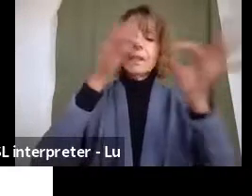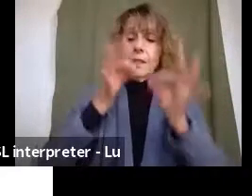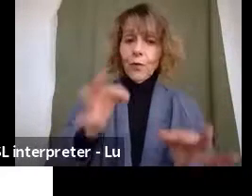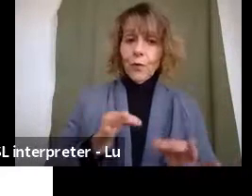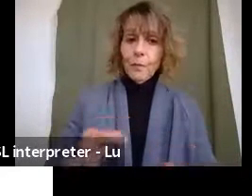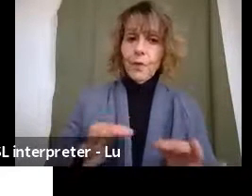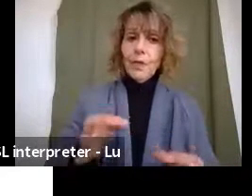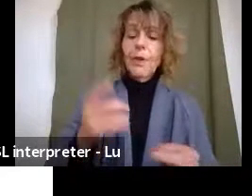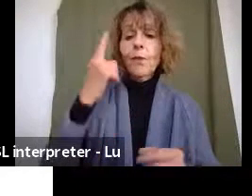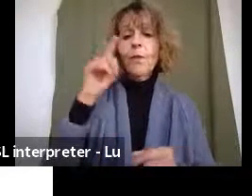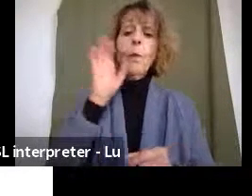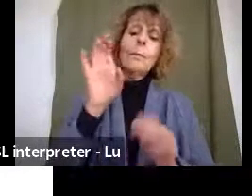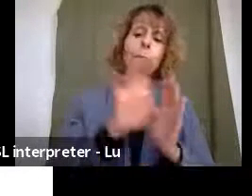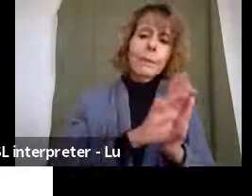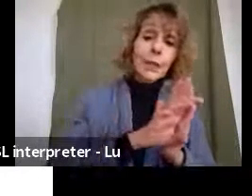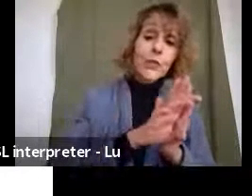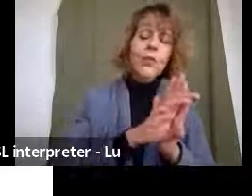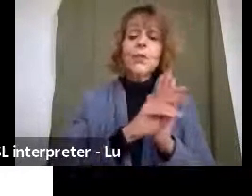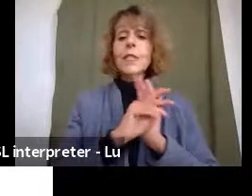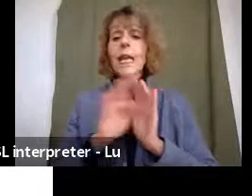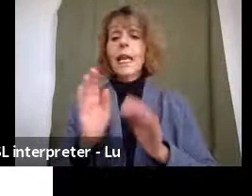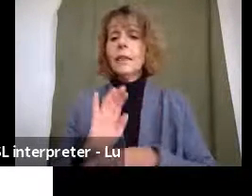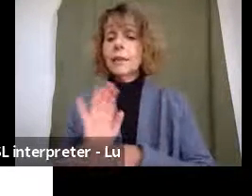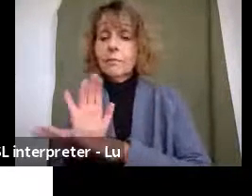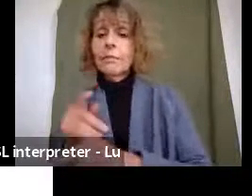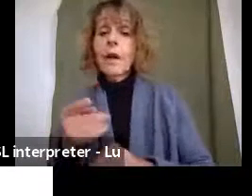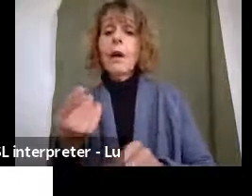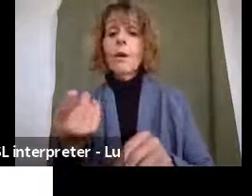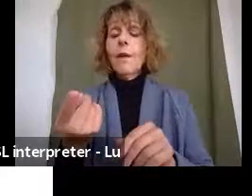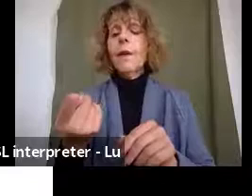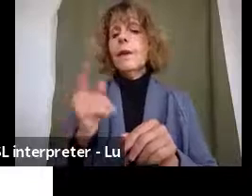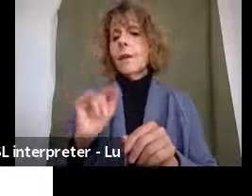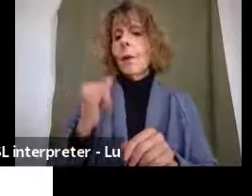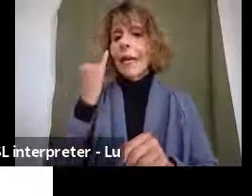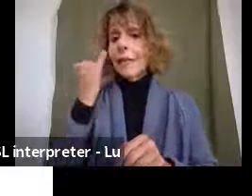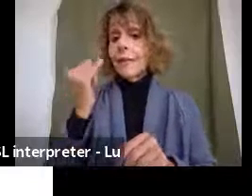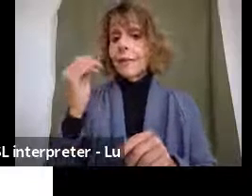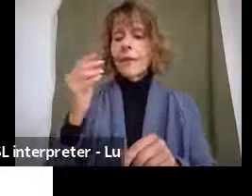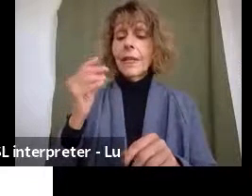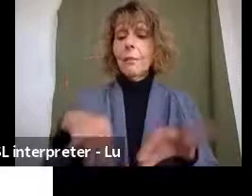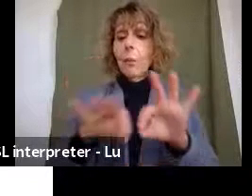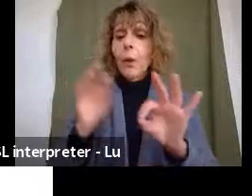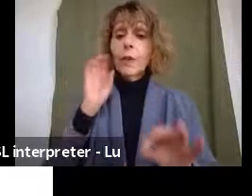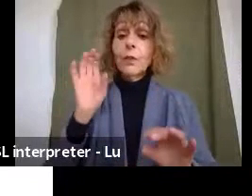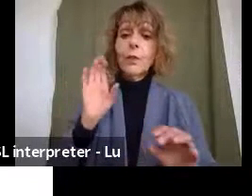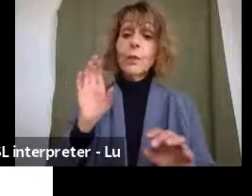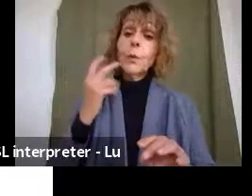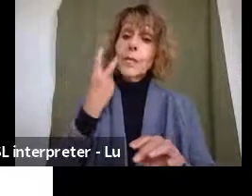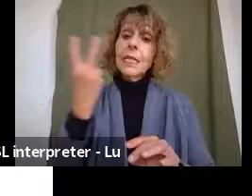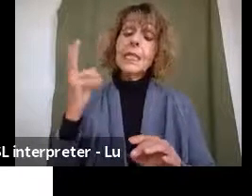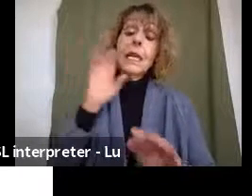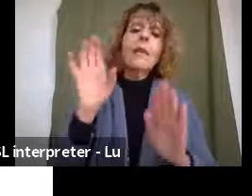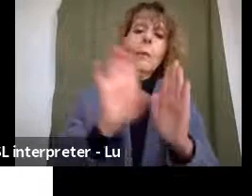describe. Also, you want high contrast. The higher, the better. So dark on light, light on